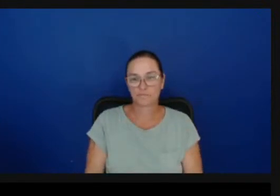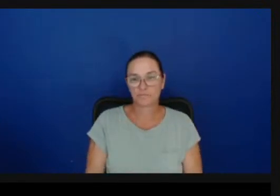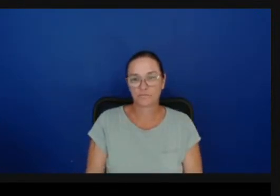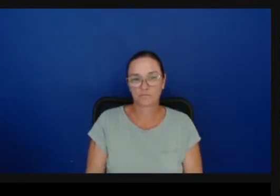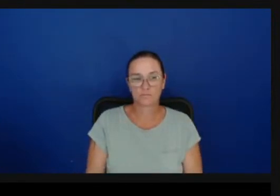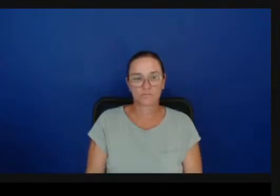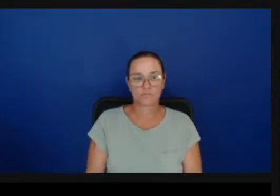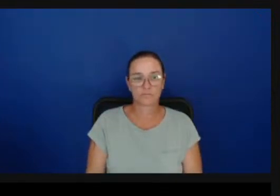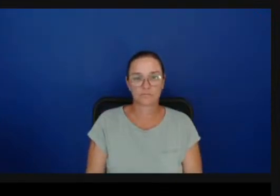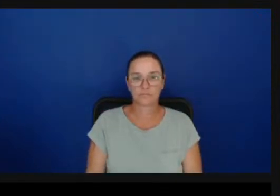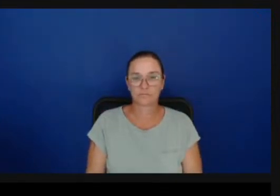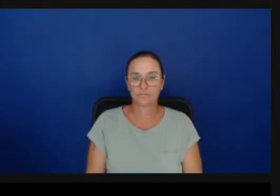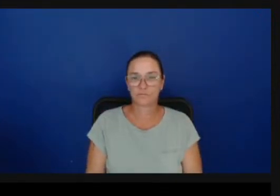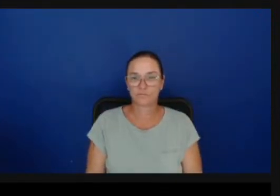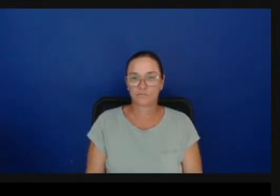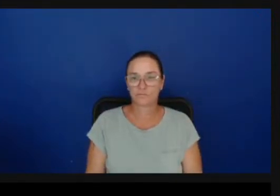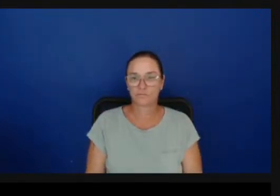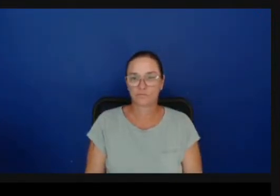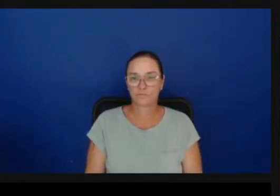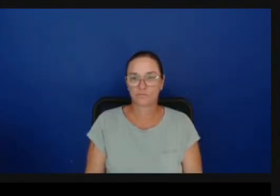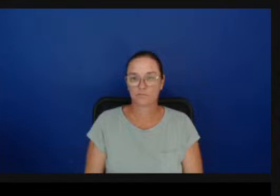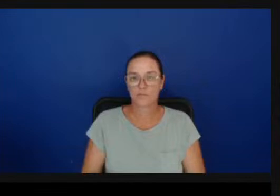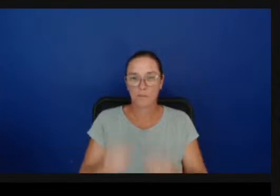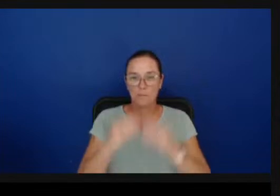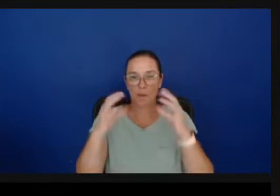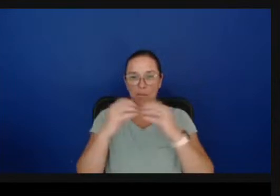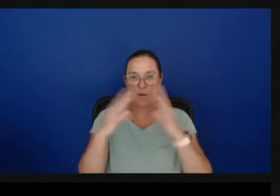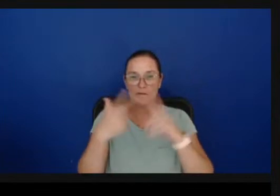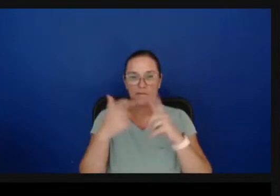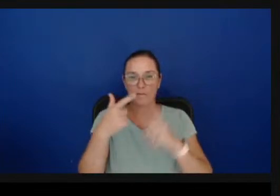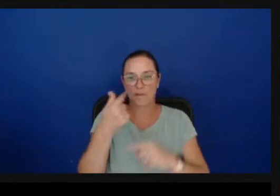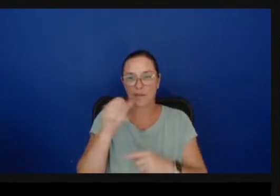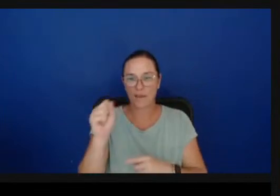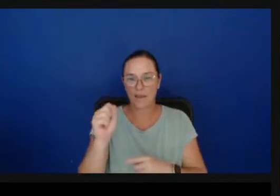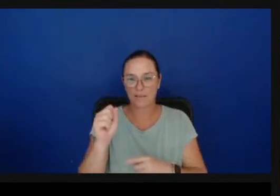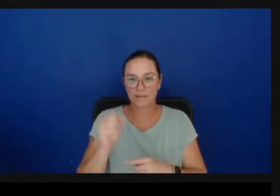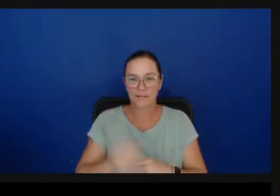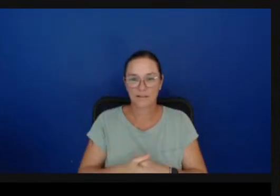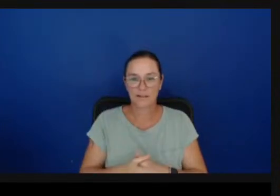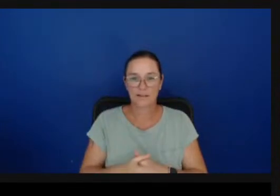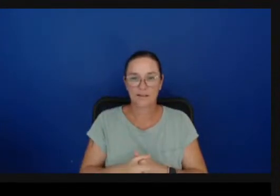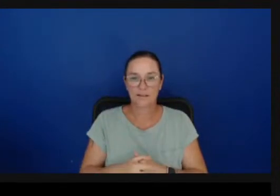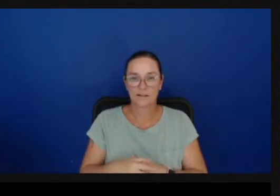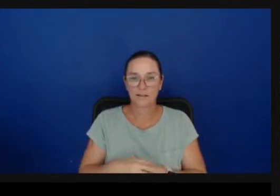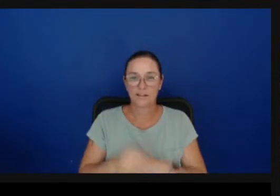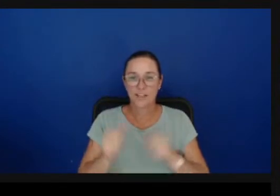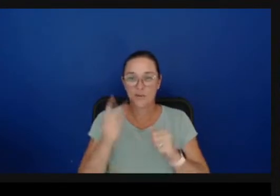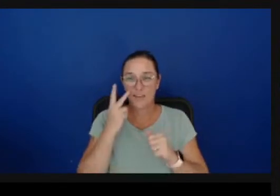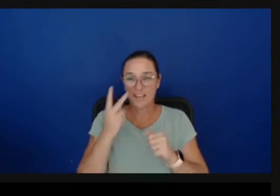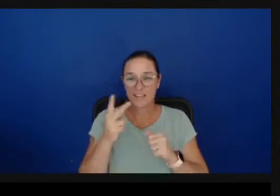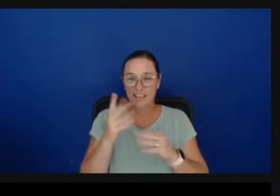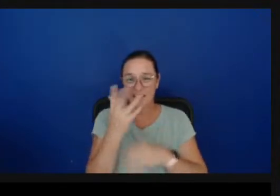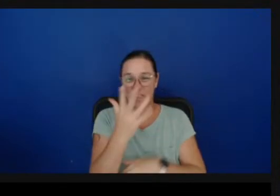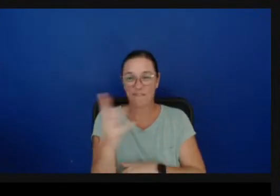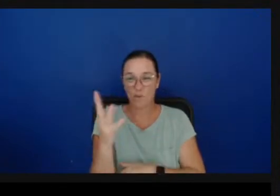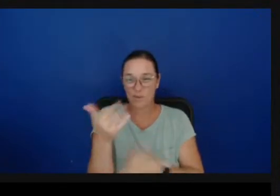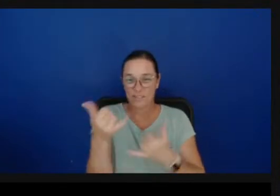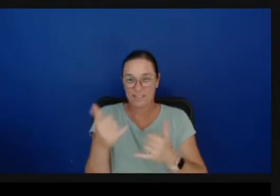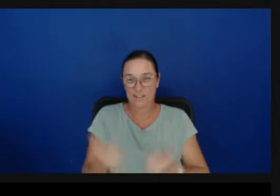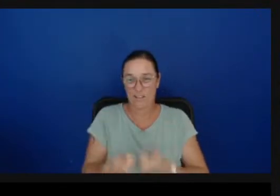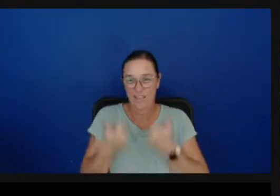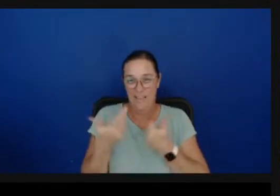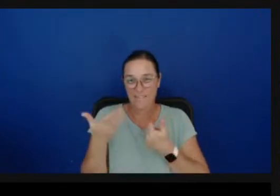Some more bursts and degassing there. You can see how close the forest can still survive behind there. And